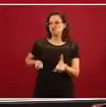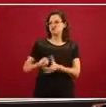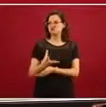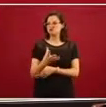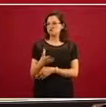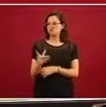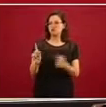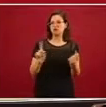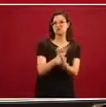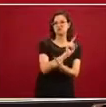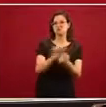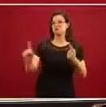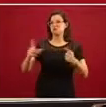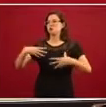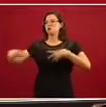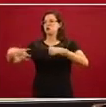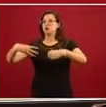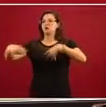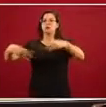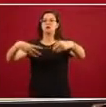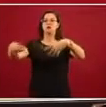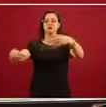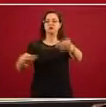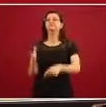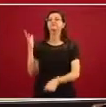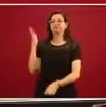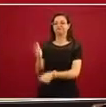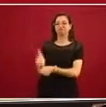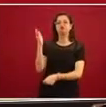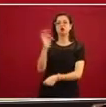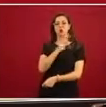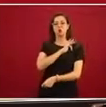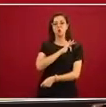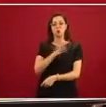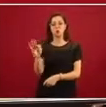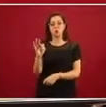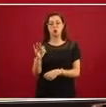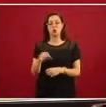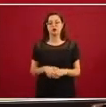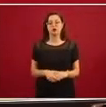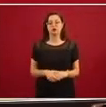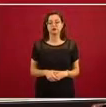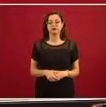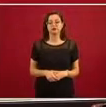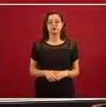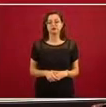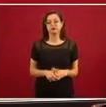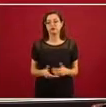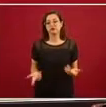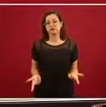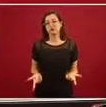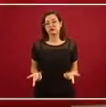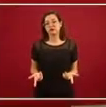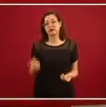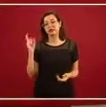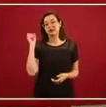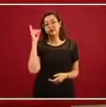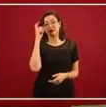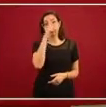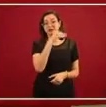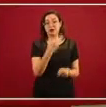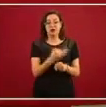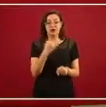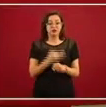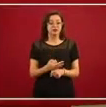other people to risks, to sanitary risk, may be subjected to. This is not necessarily